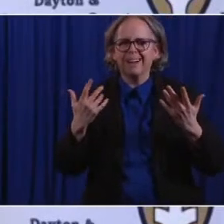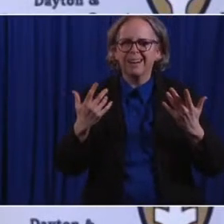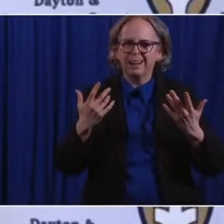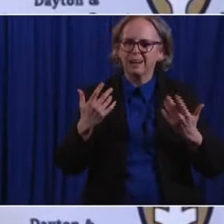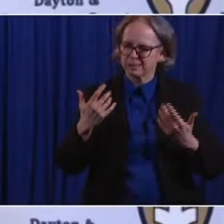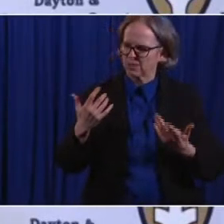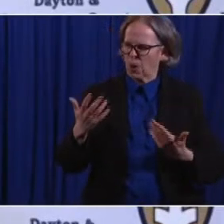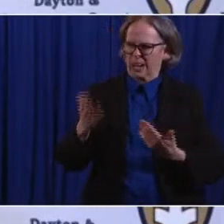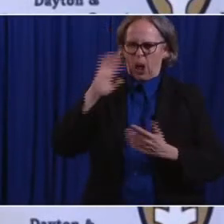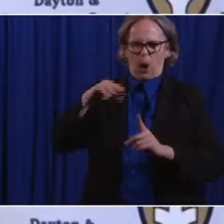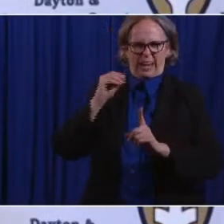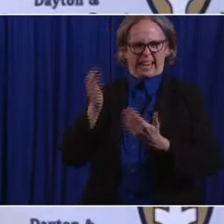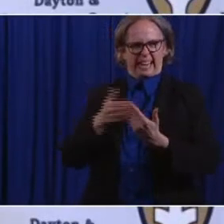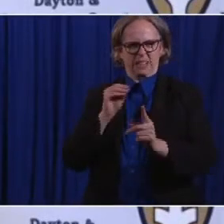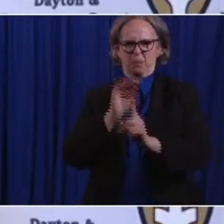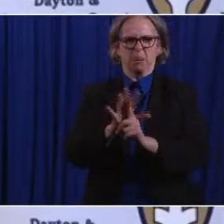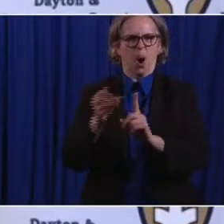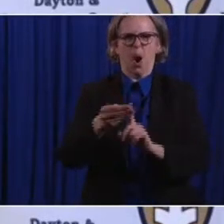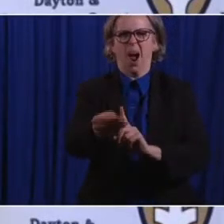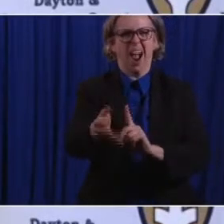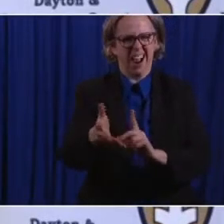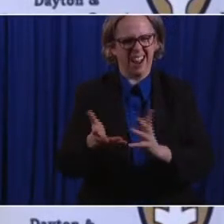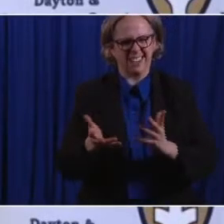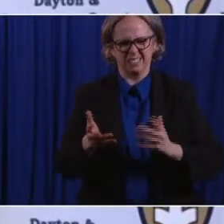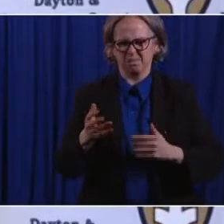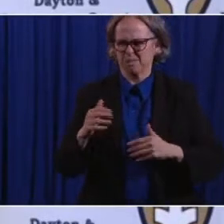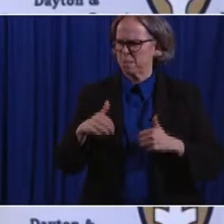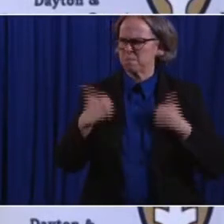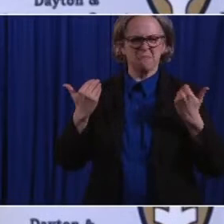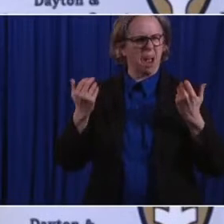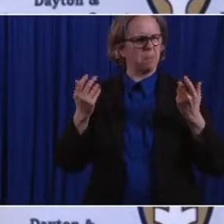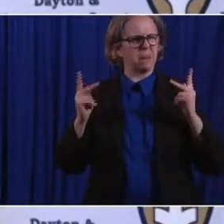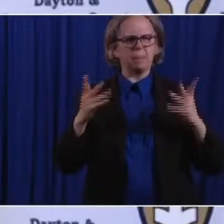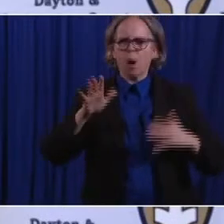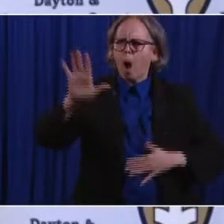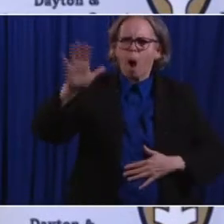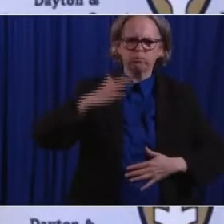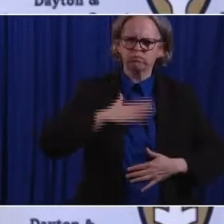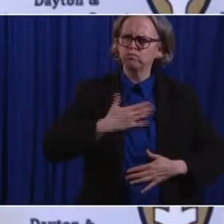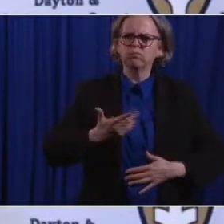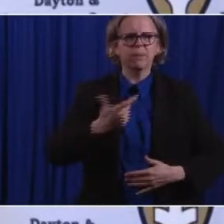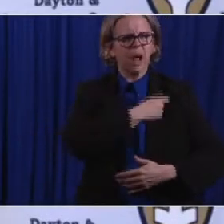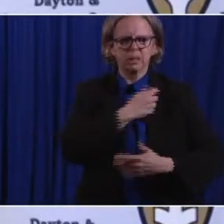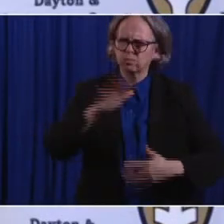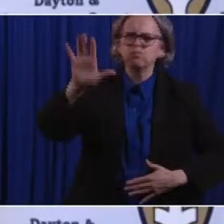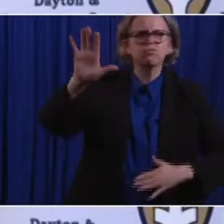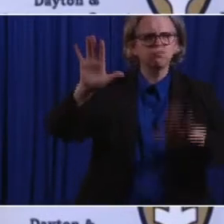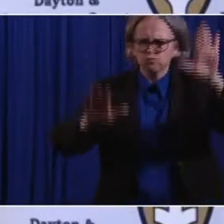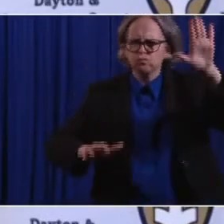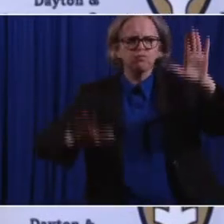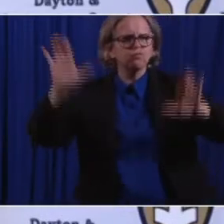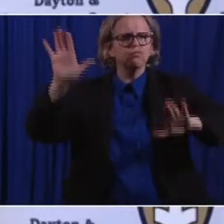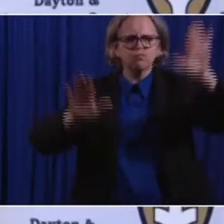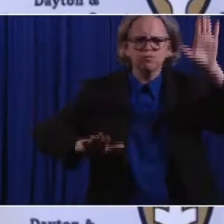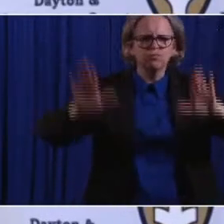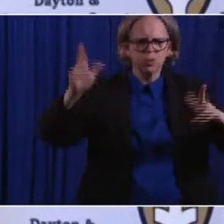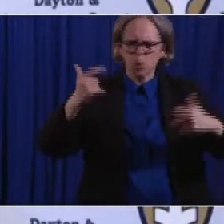see a lot of young people do. No one is going to force anybody to get